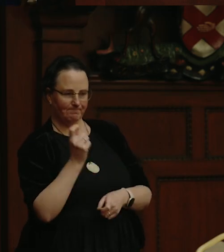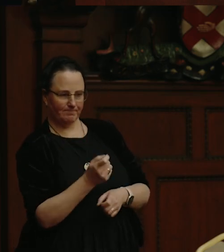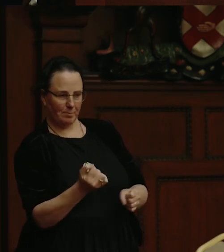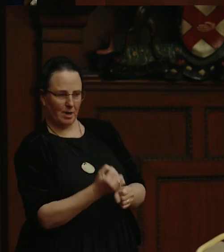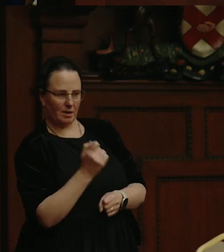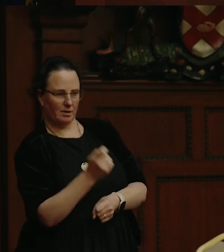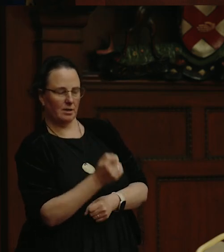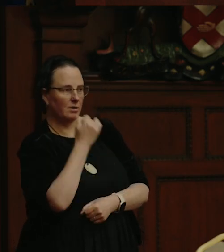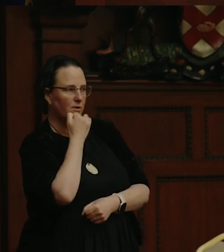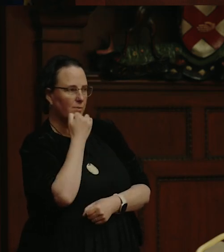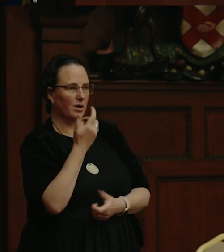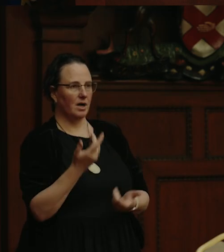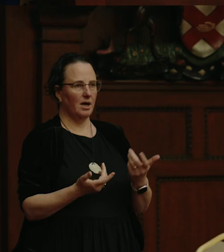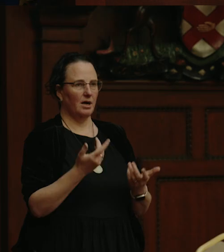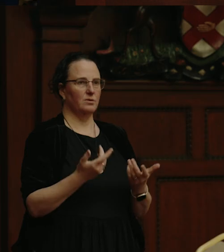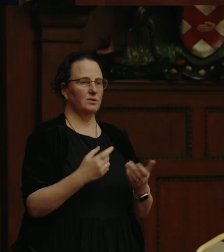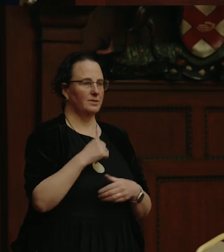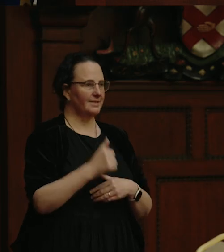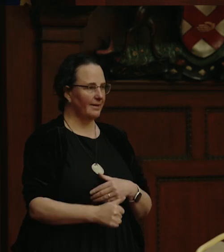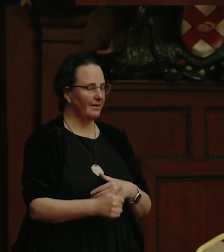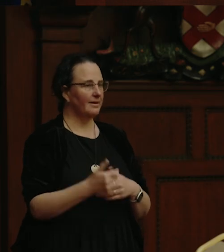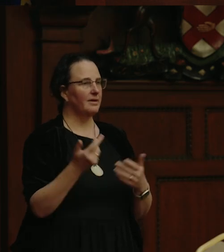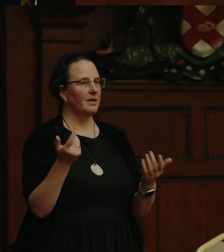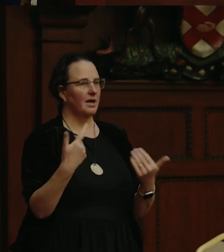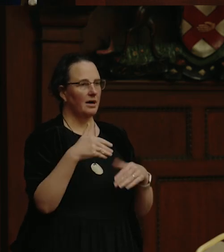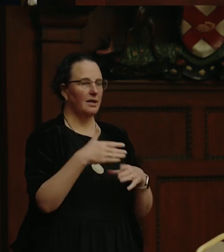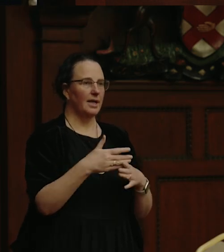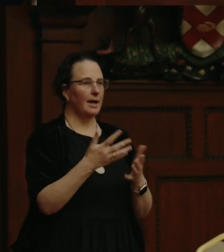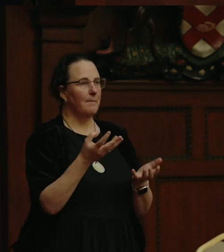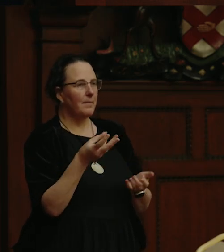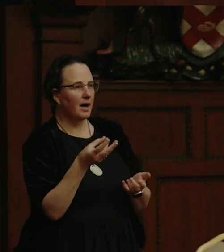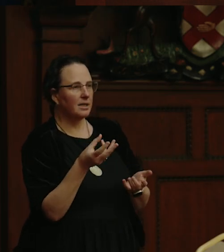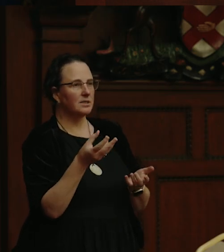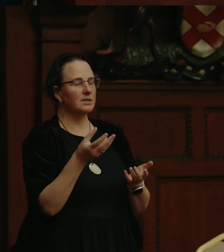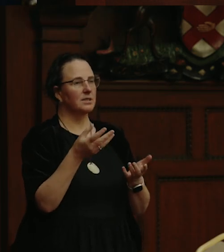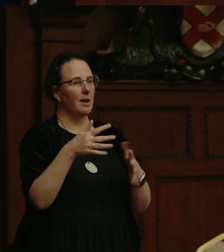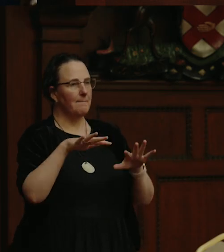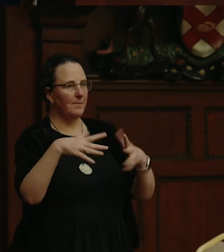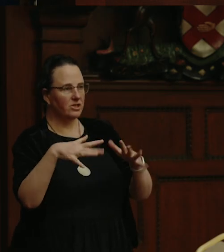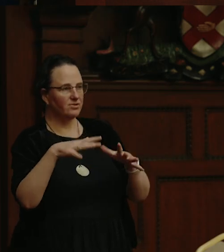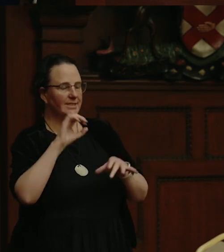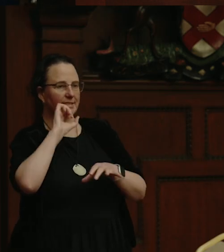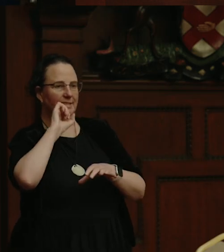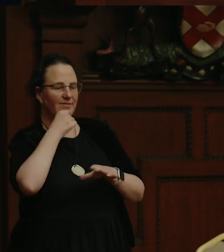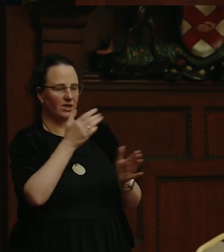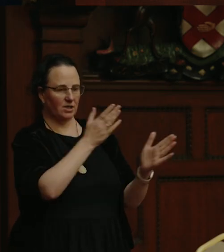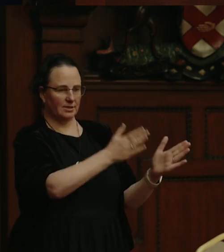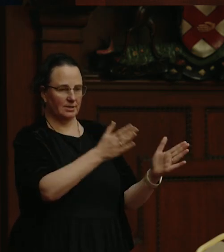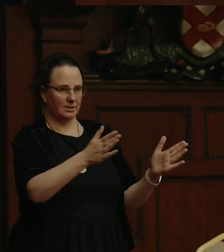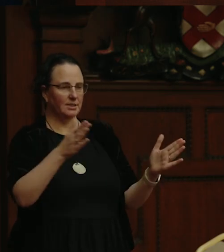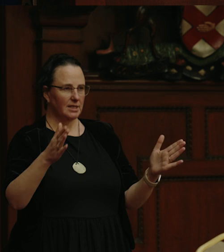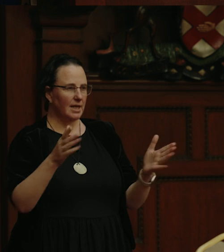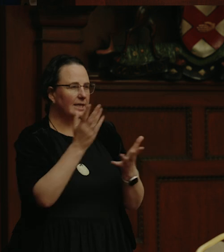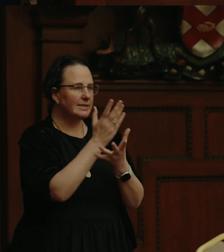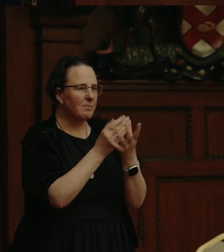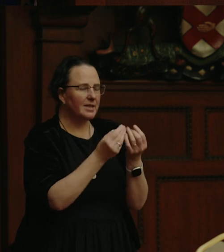it classifies it in terms of mild, moderate, and severe. And I think it allows that quantification of kind of someone saying, my vision